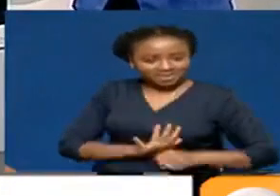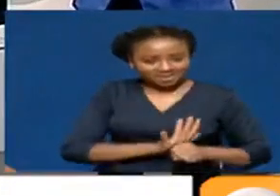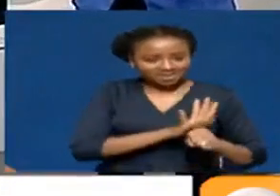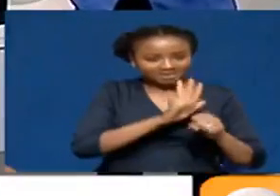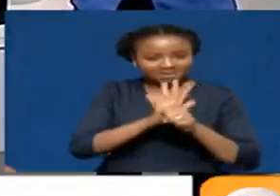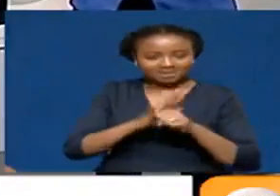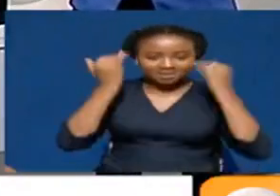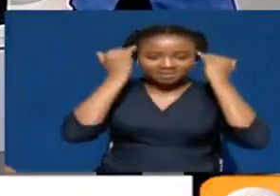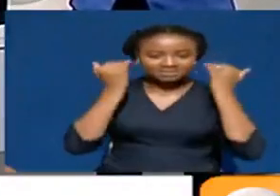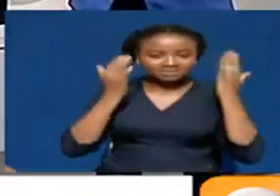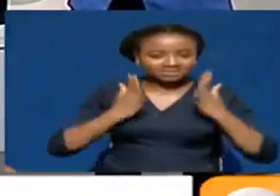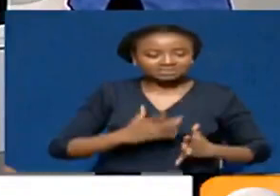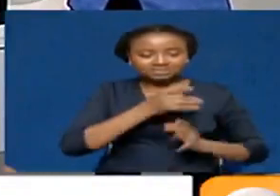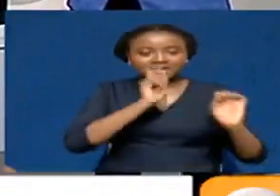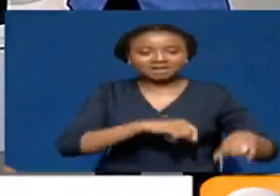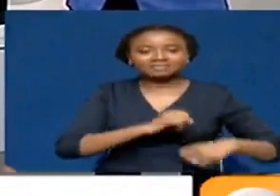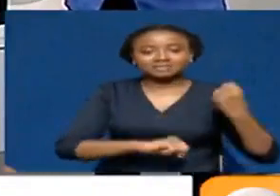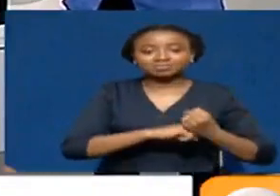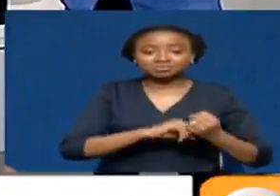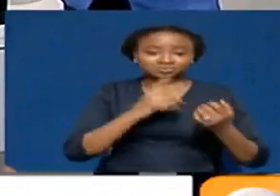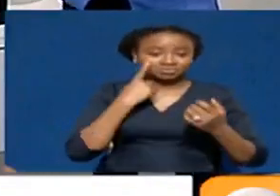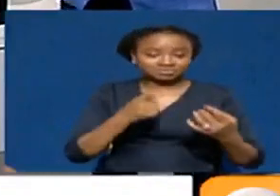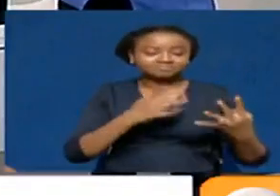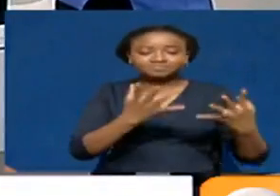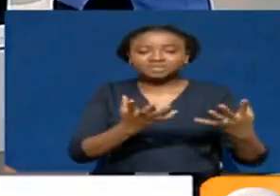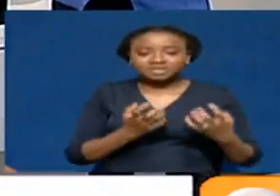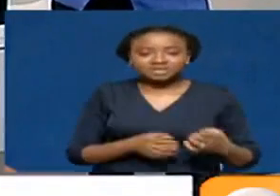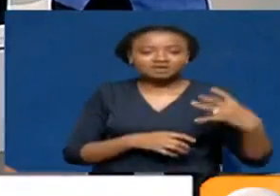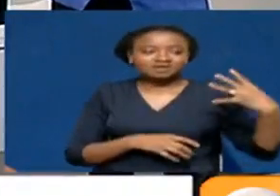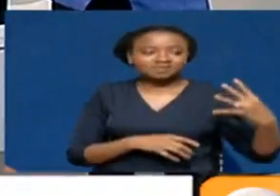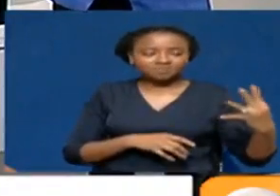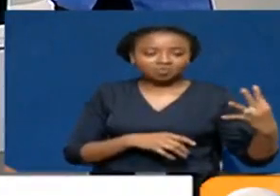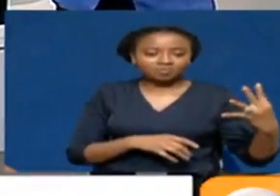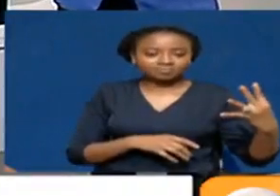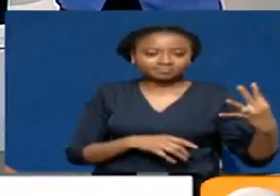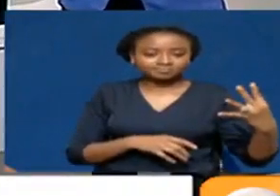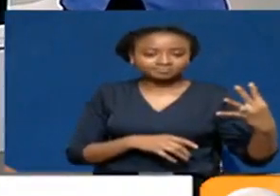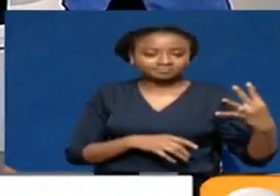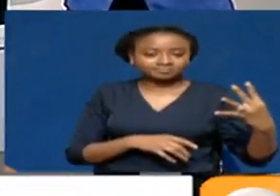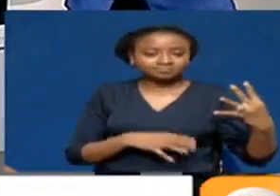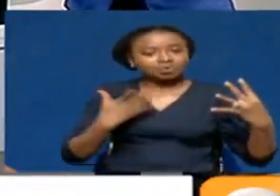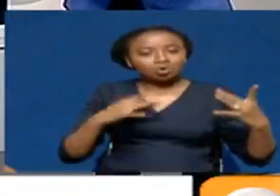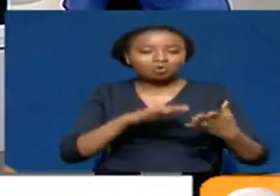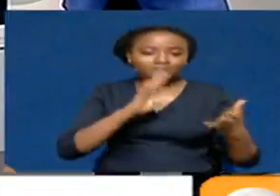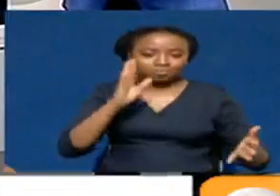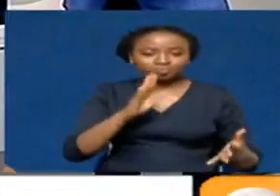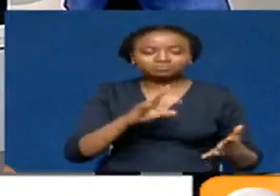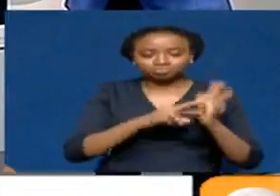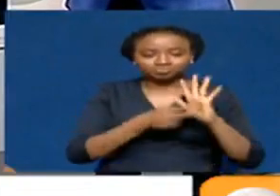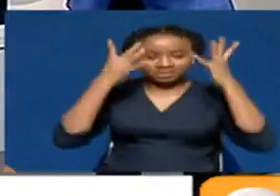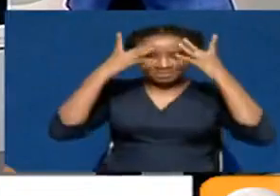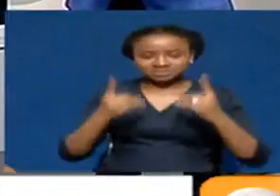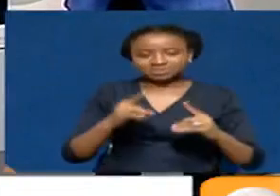bench. Now, because there are 7 of them, they will need a majority from 4 or more coming to